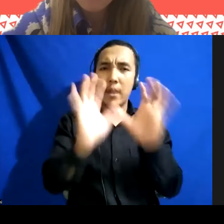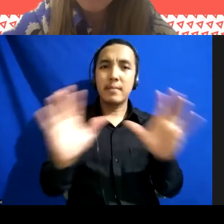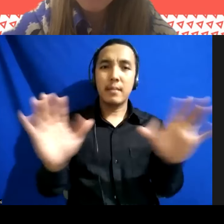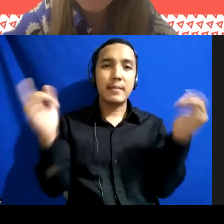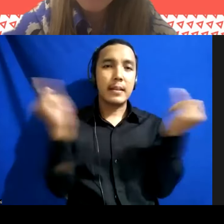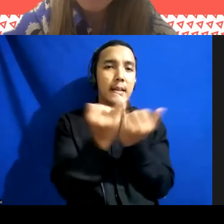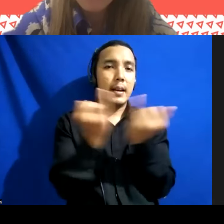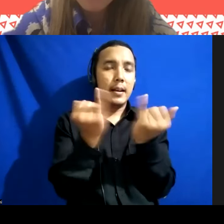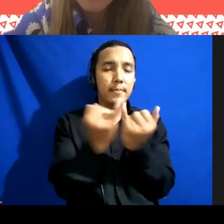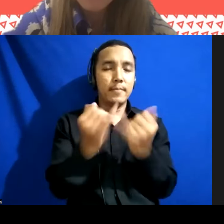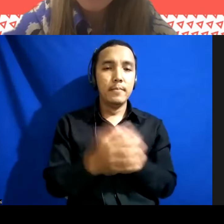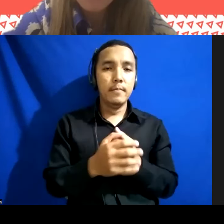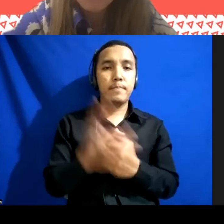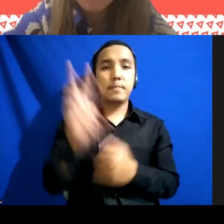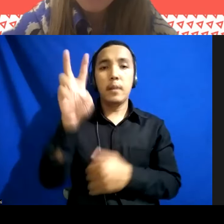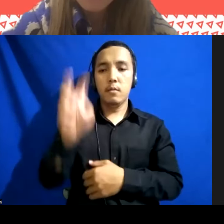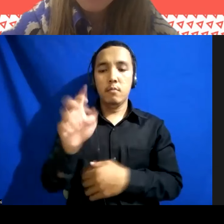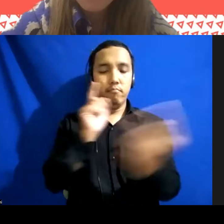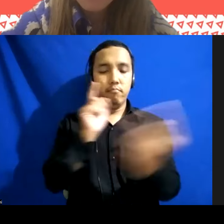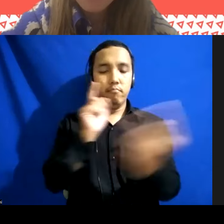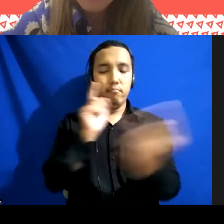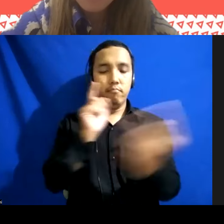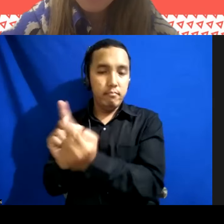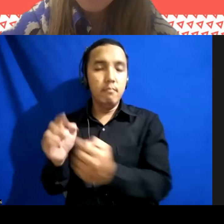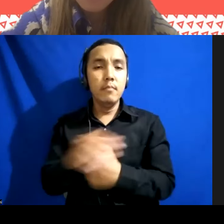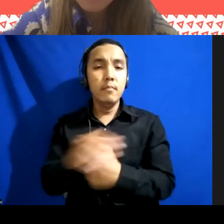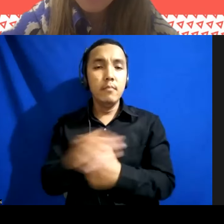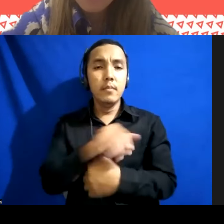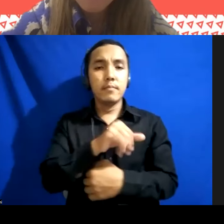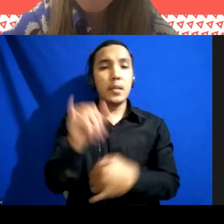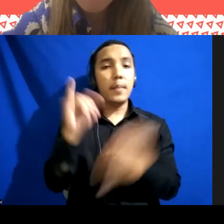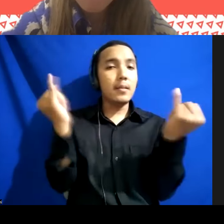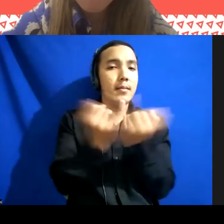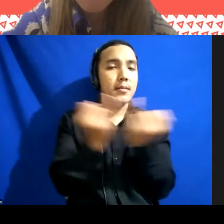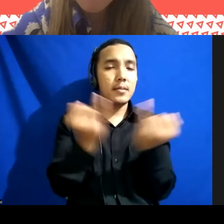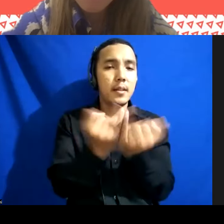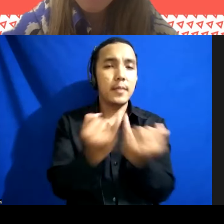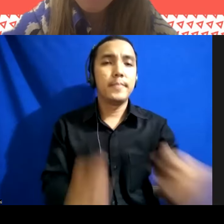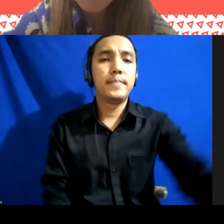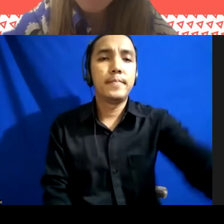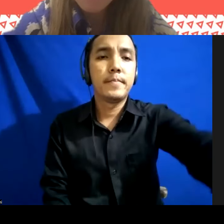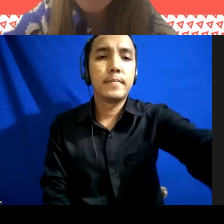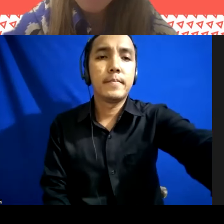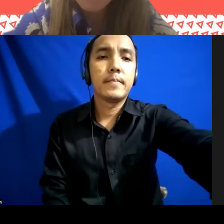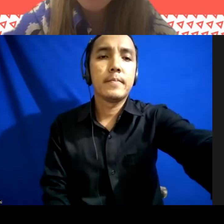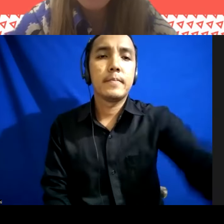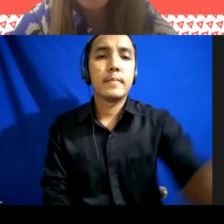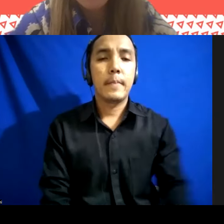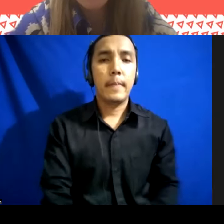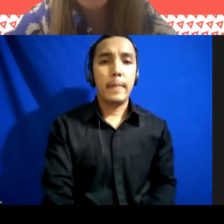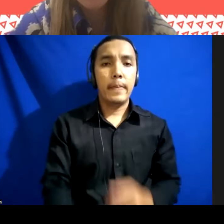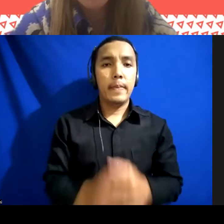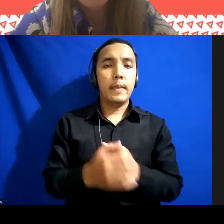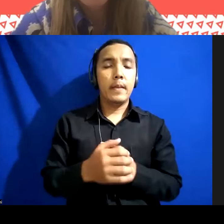and address. Because if we only face them and we do nothing, then it would be for